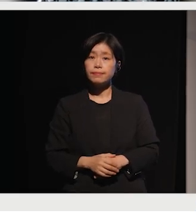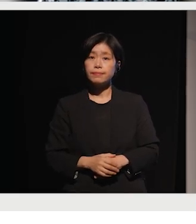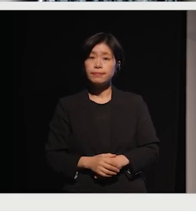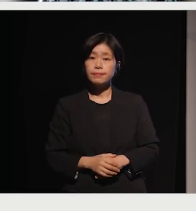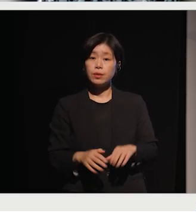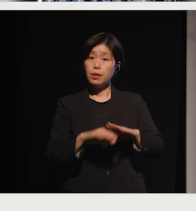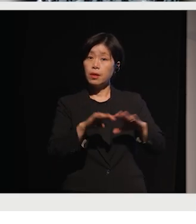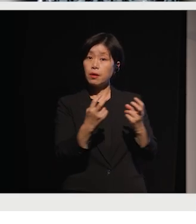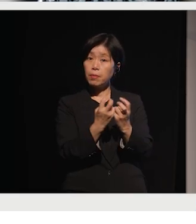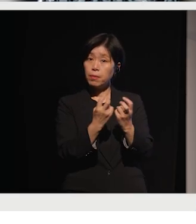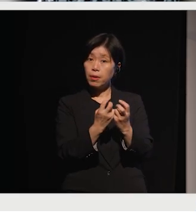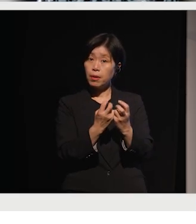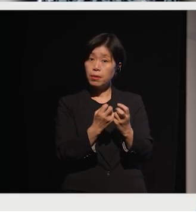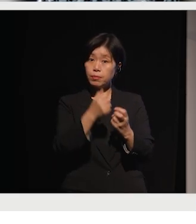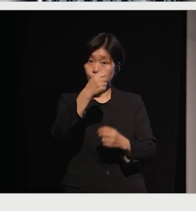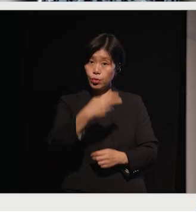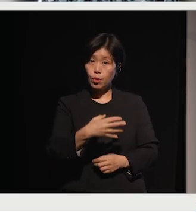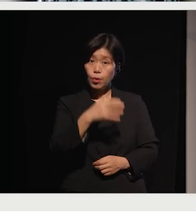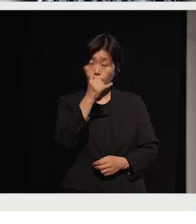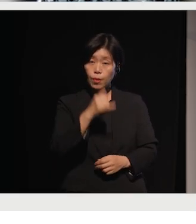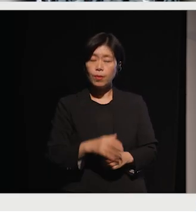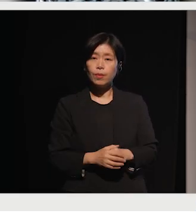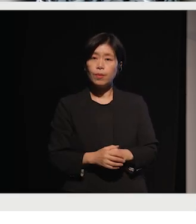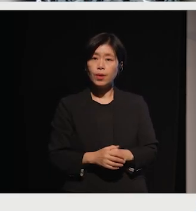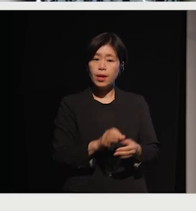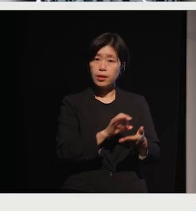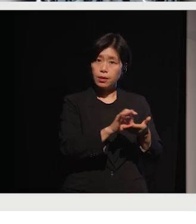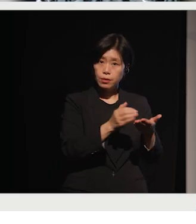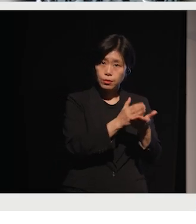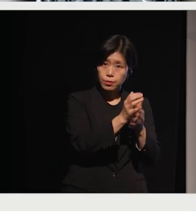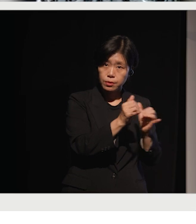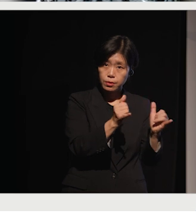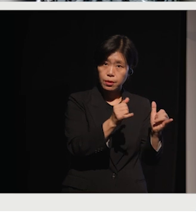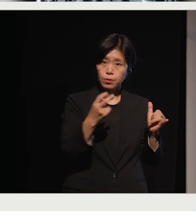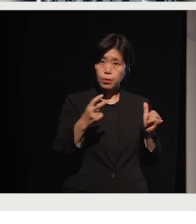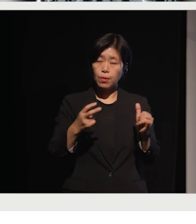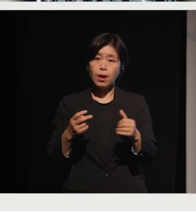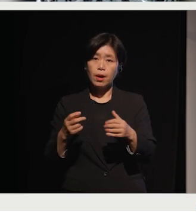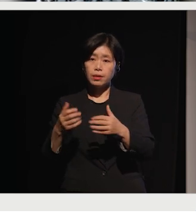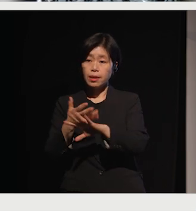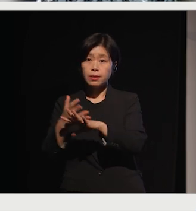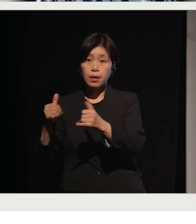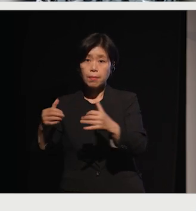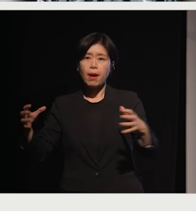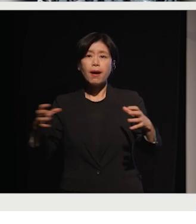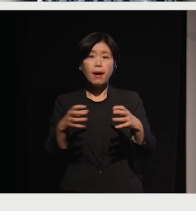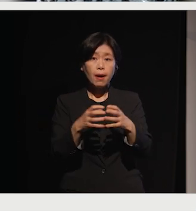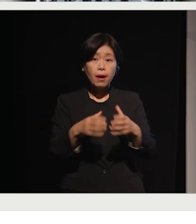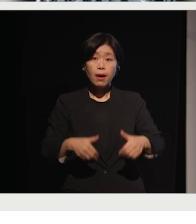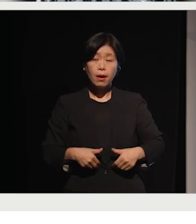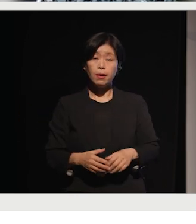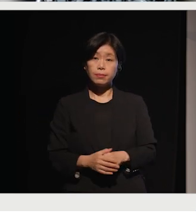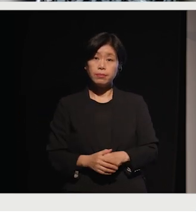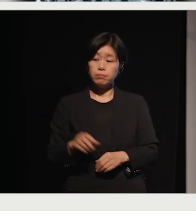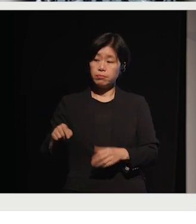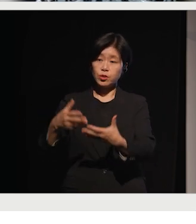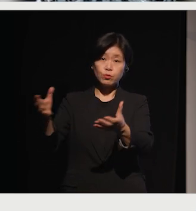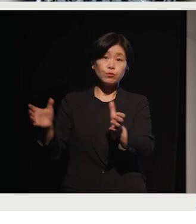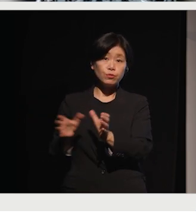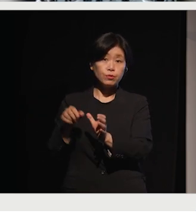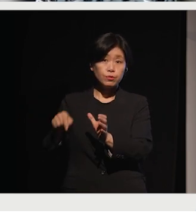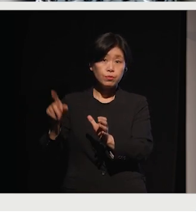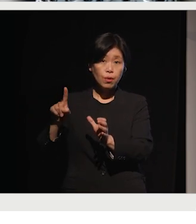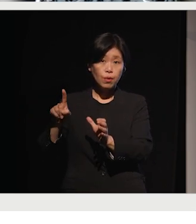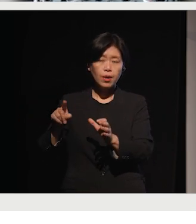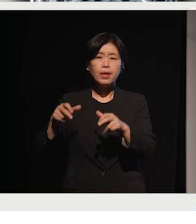we encourage people to work with our user expert group. Again, it's comprised of adults that have all different types of